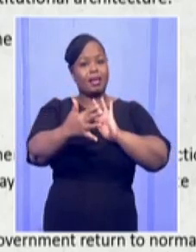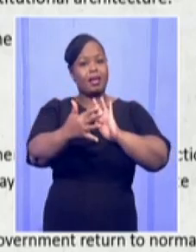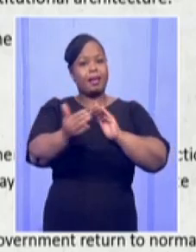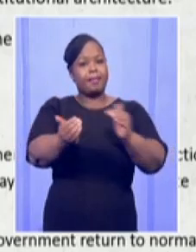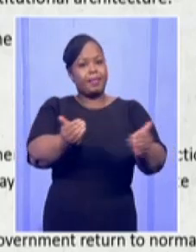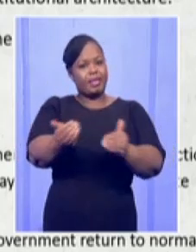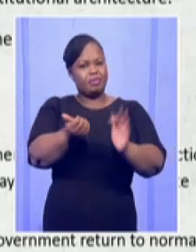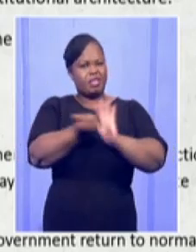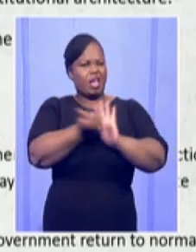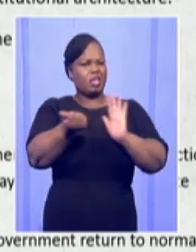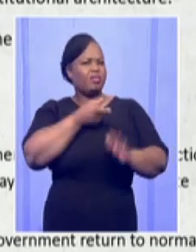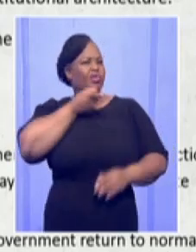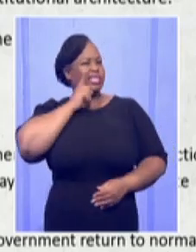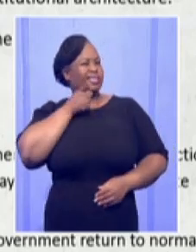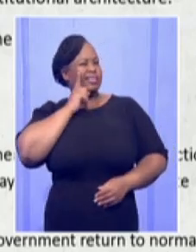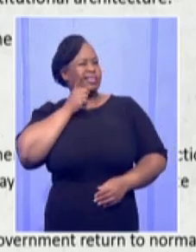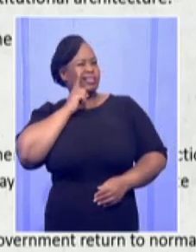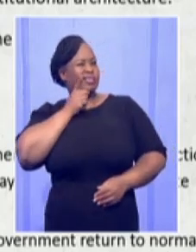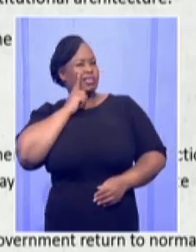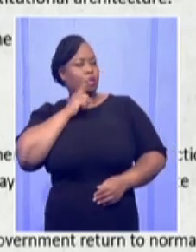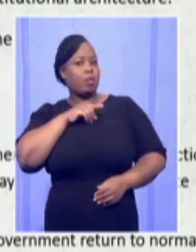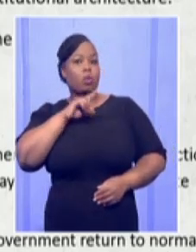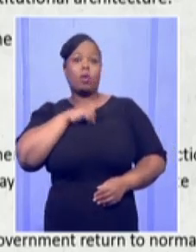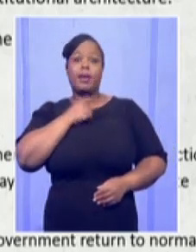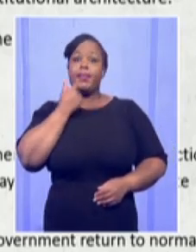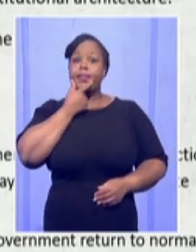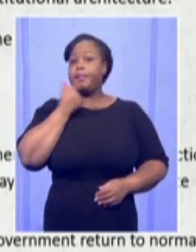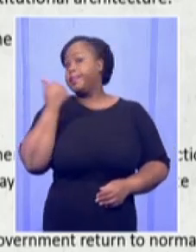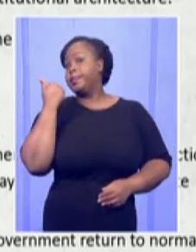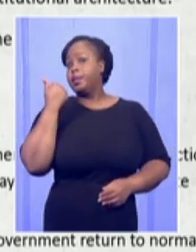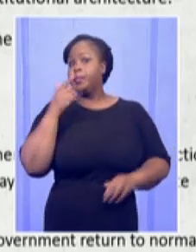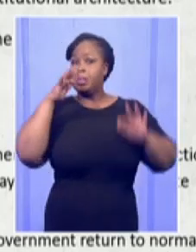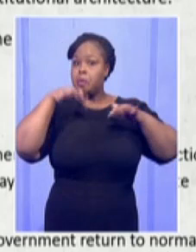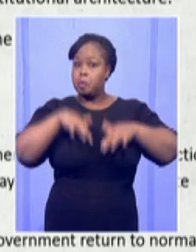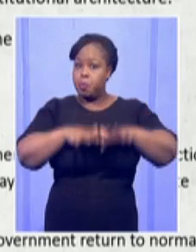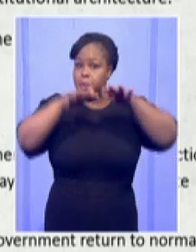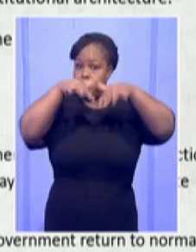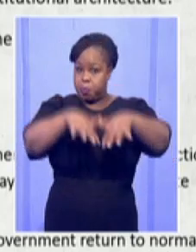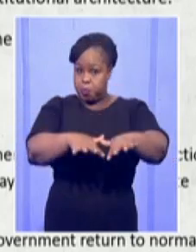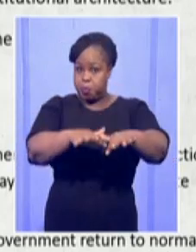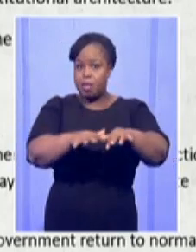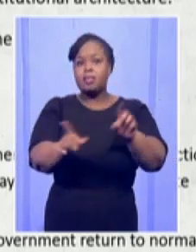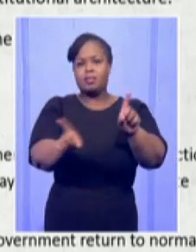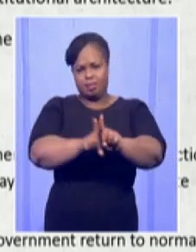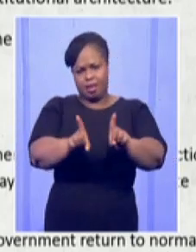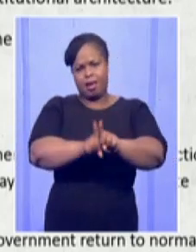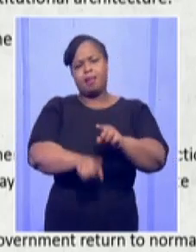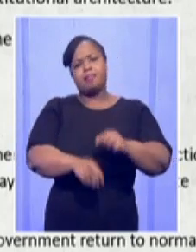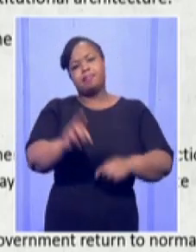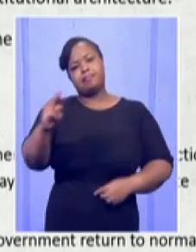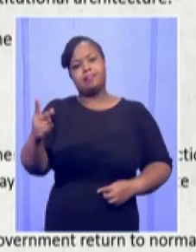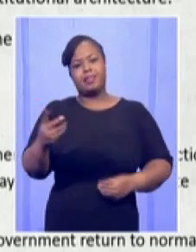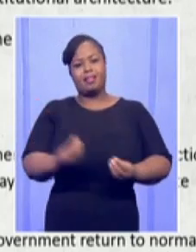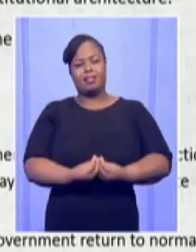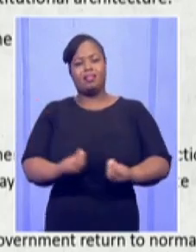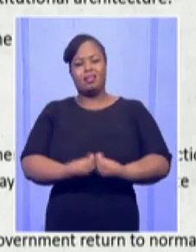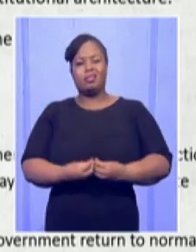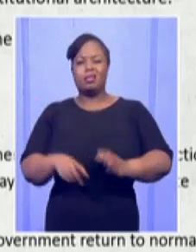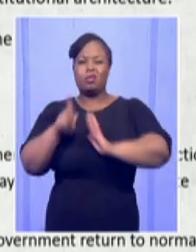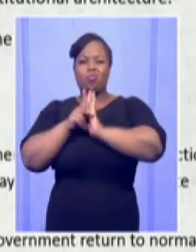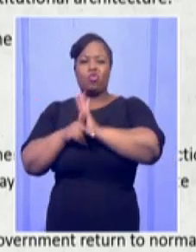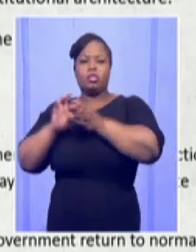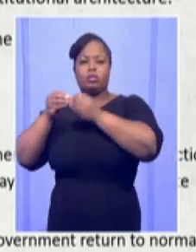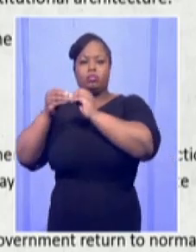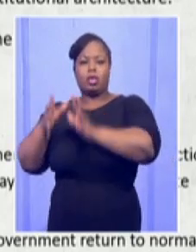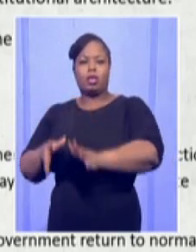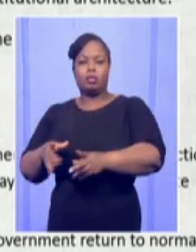tested all the time. The recent floods that have happened, you find that they are certain things that policymakers and